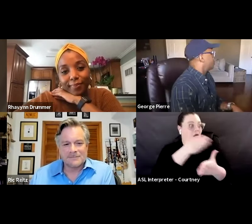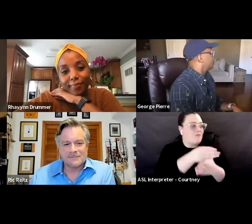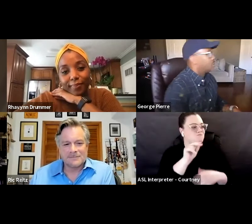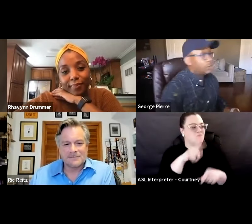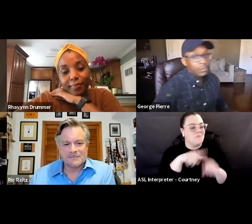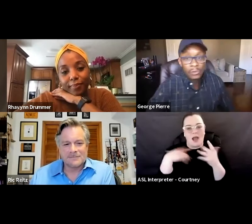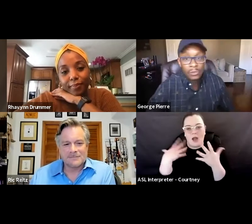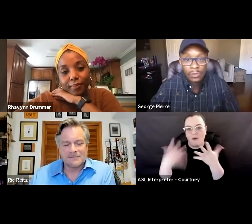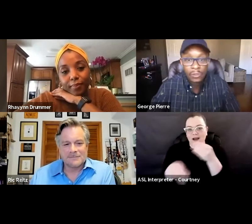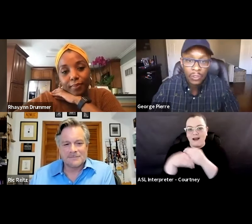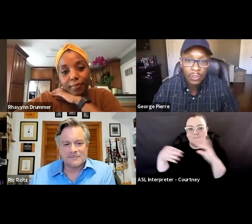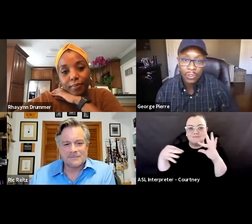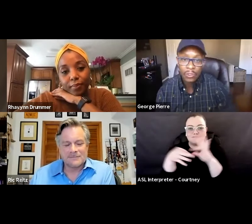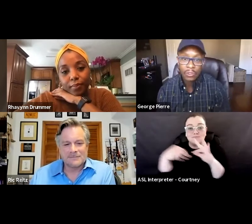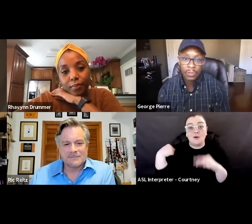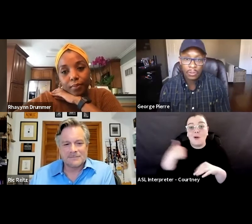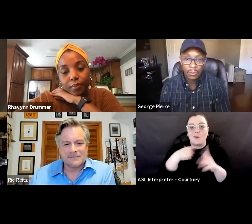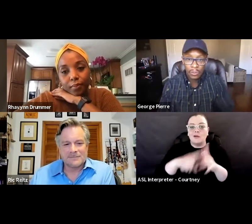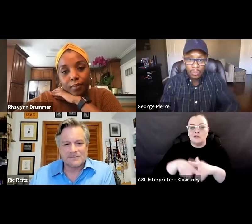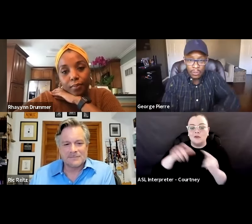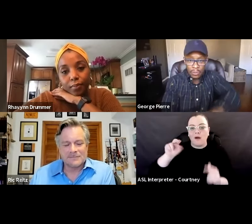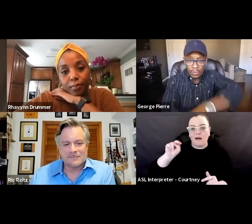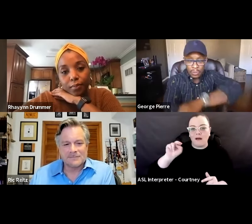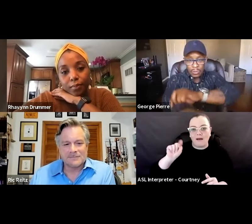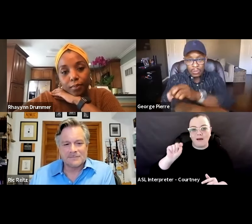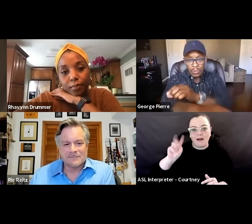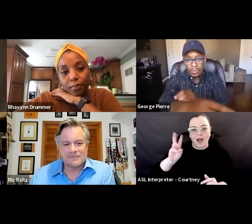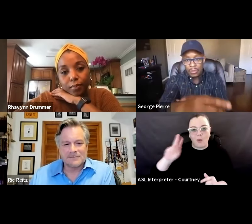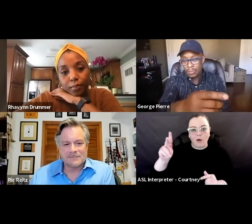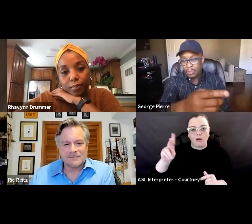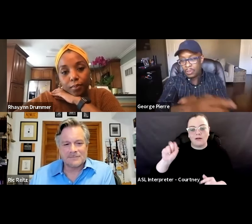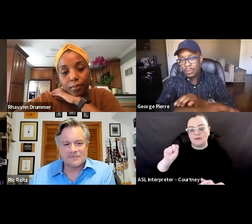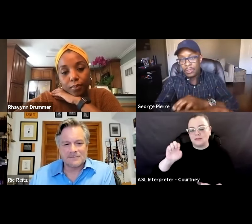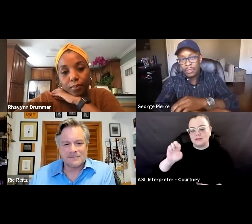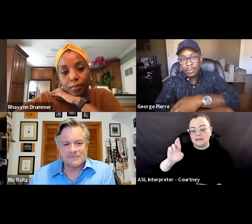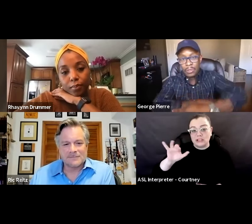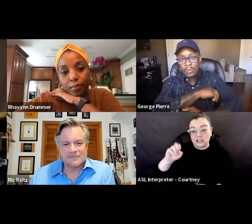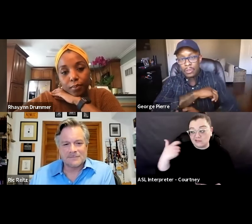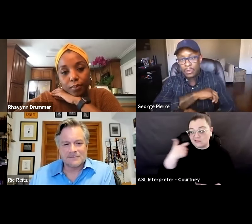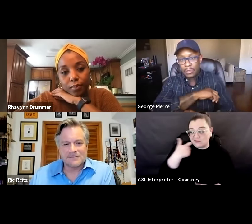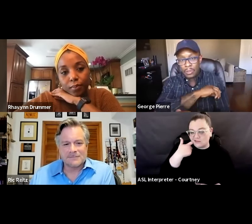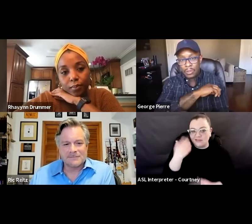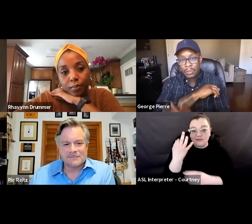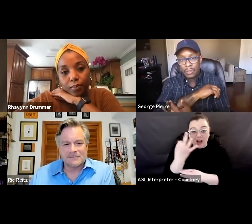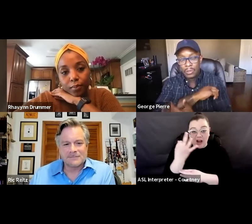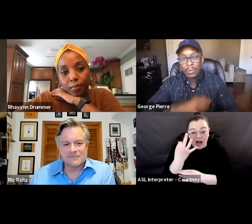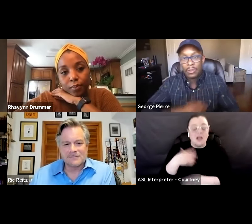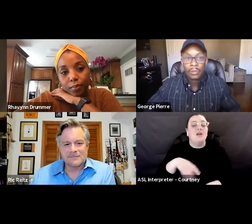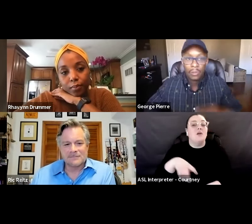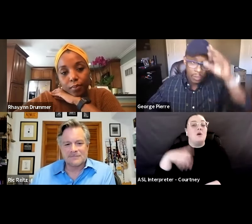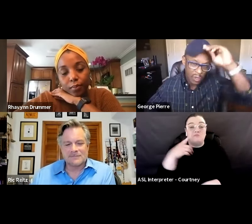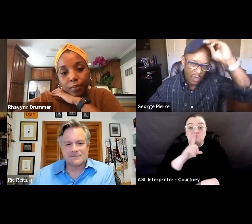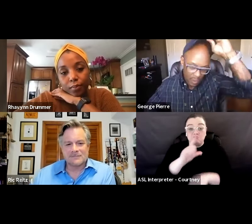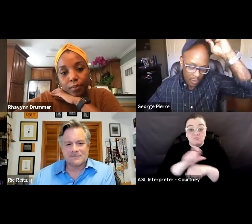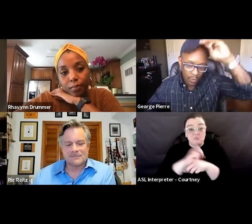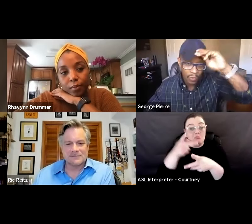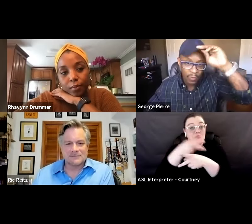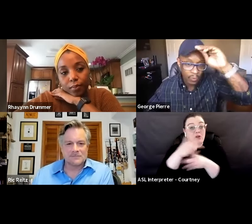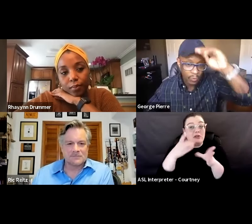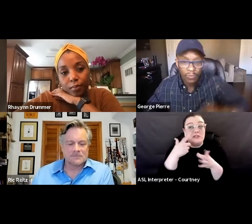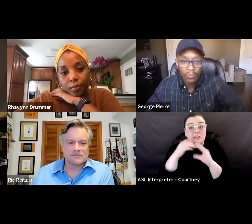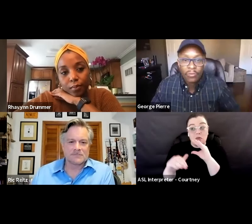started network series on Friday of this past week, and literally our producer just wrote our office